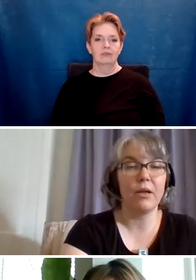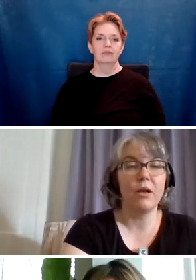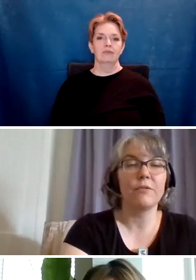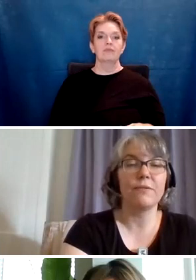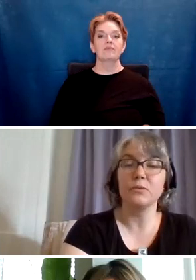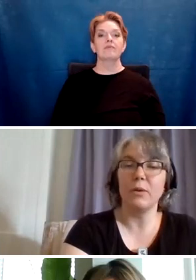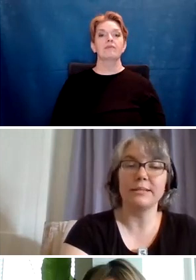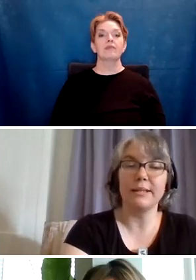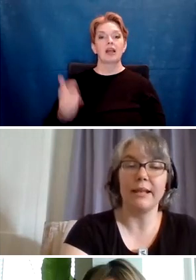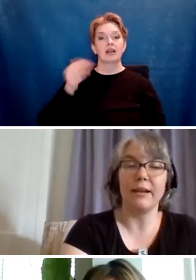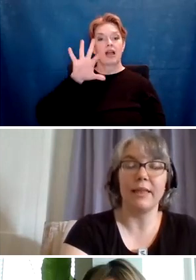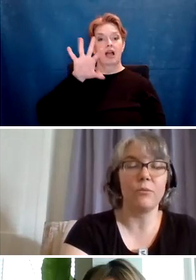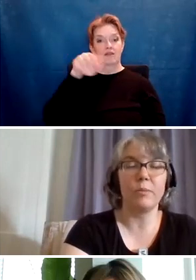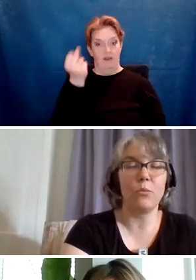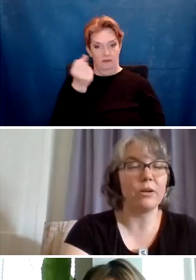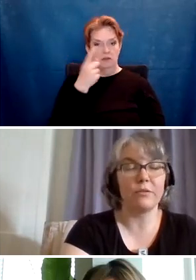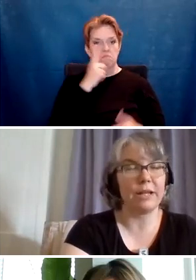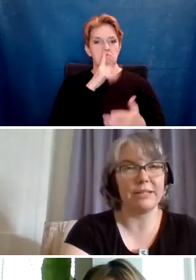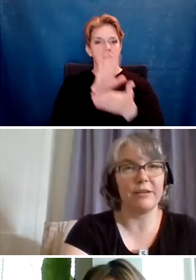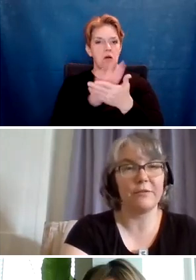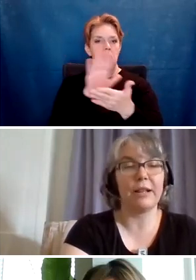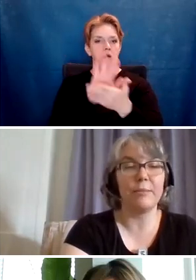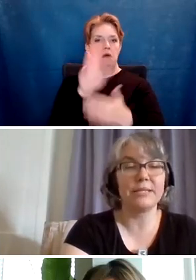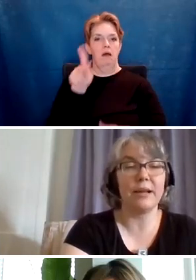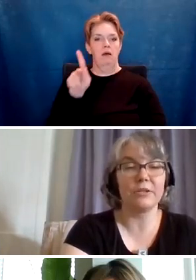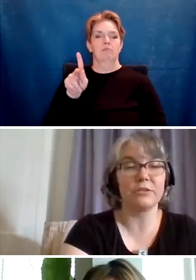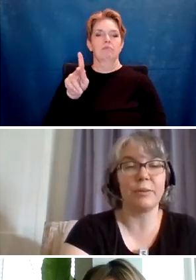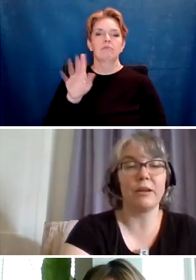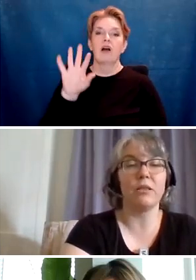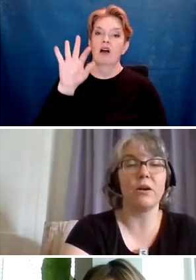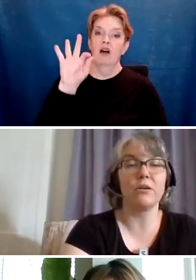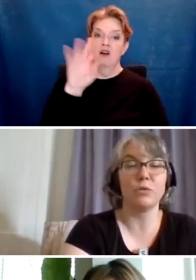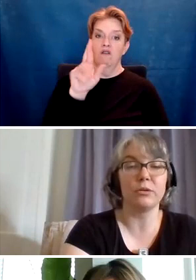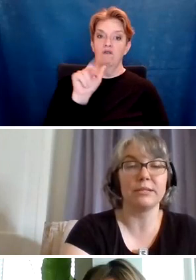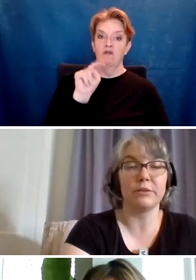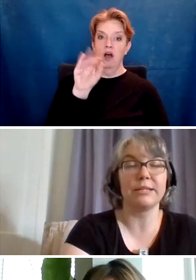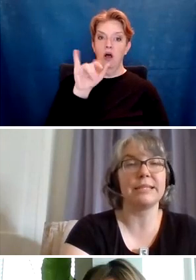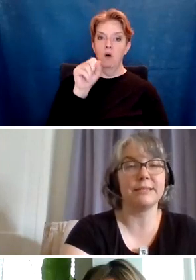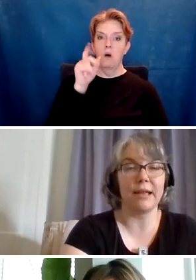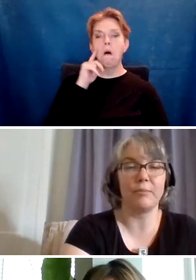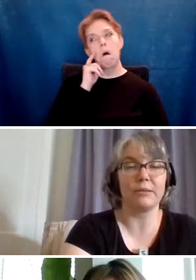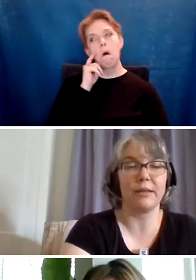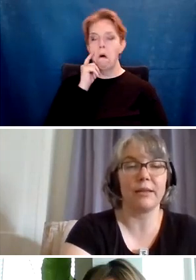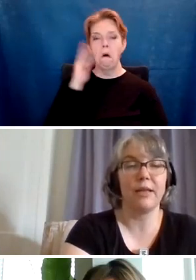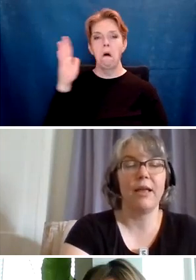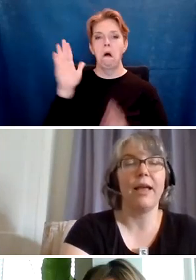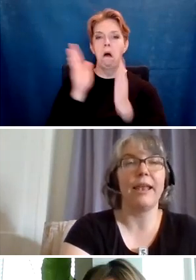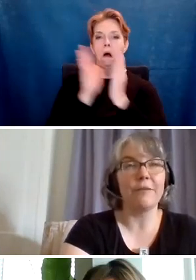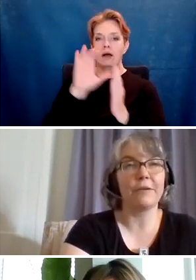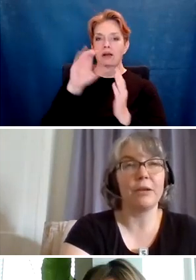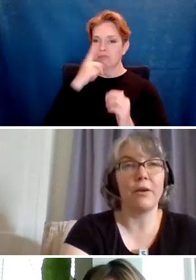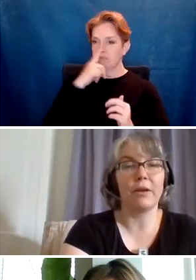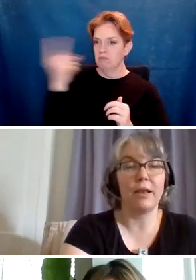up, Francois decided that it would be a wonderful idea for Clementine Hunter to paint a large mural series inside the building,